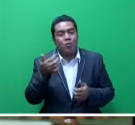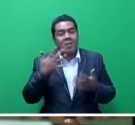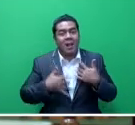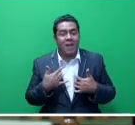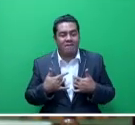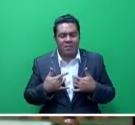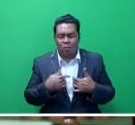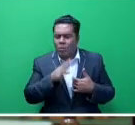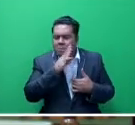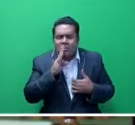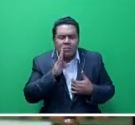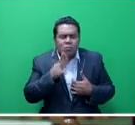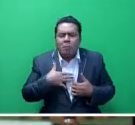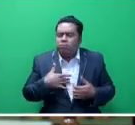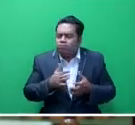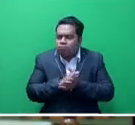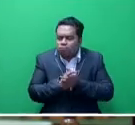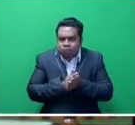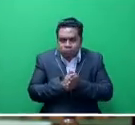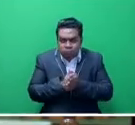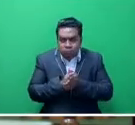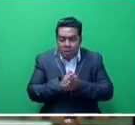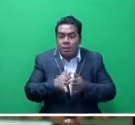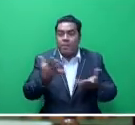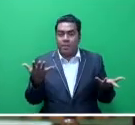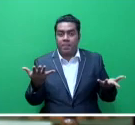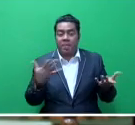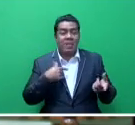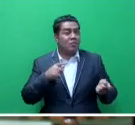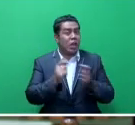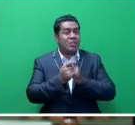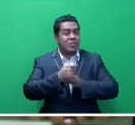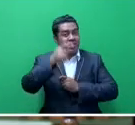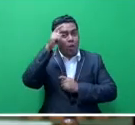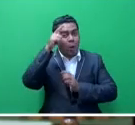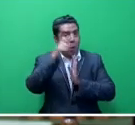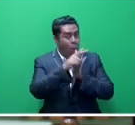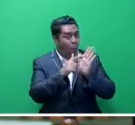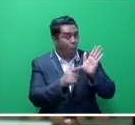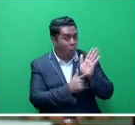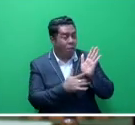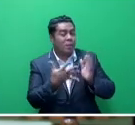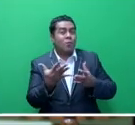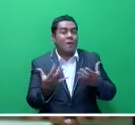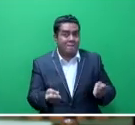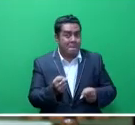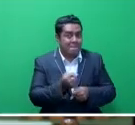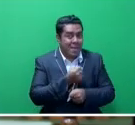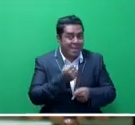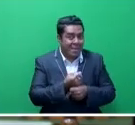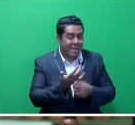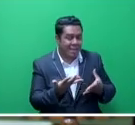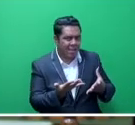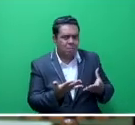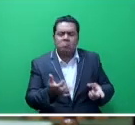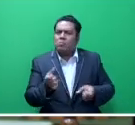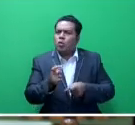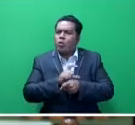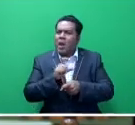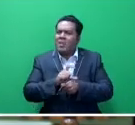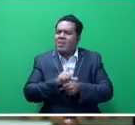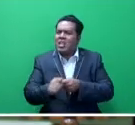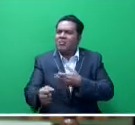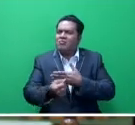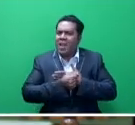so dearly. The changes in the law, Mr. Speaker, sir, that we have made create safe workplace